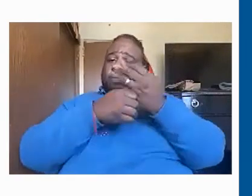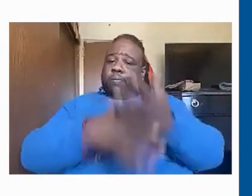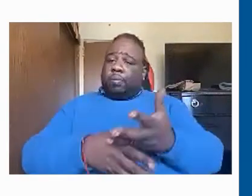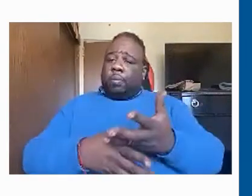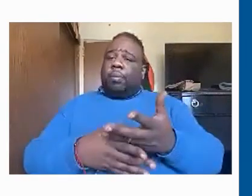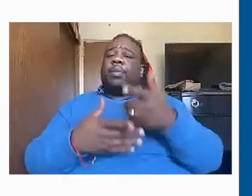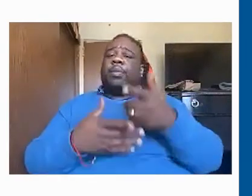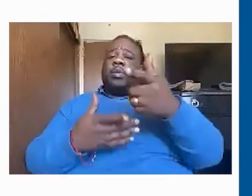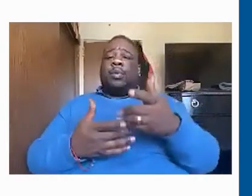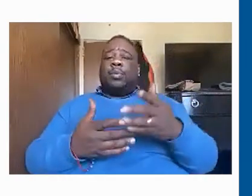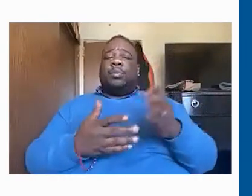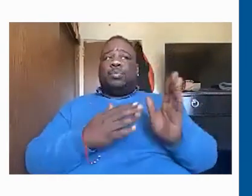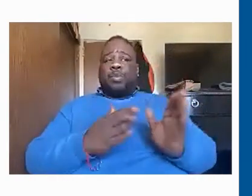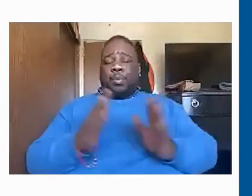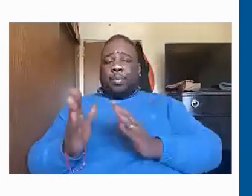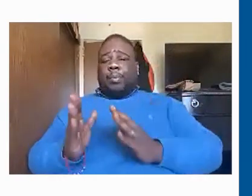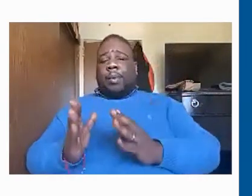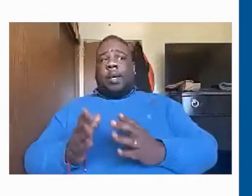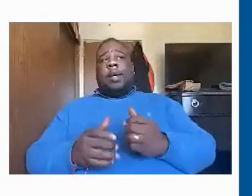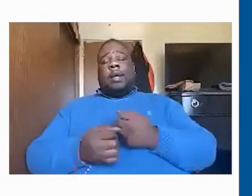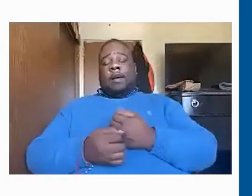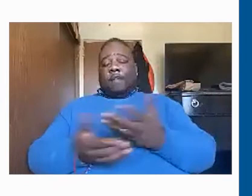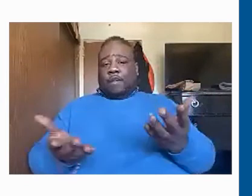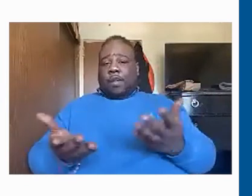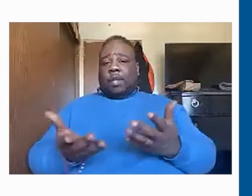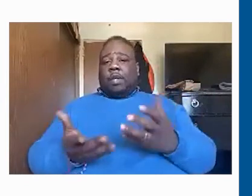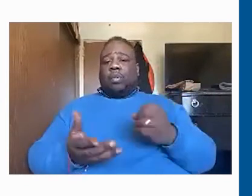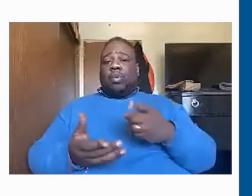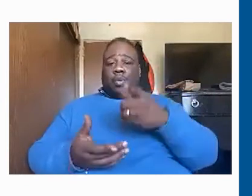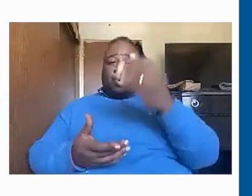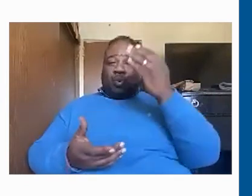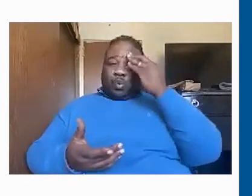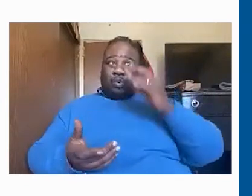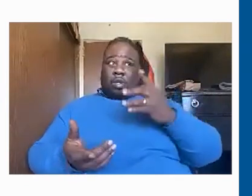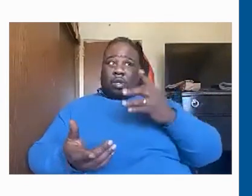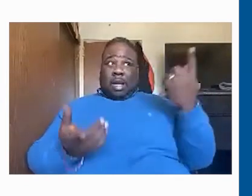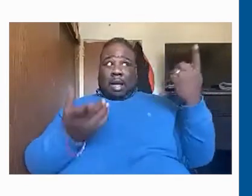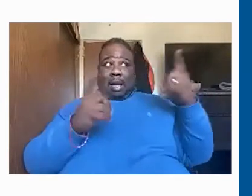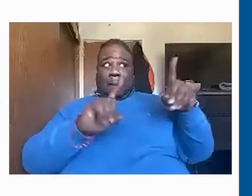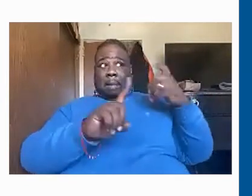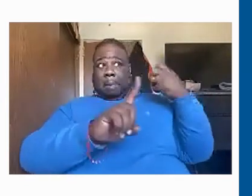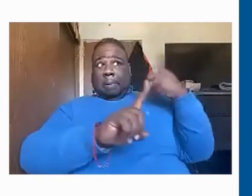things in place I talked about today, so you are prepared when an emergency hits the city.